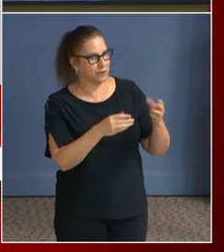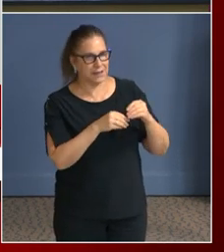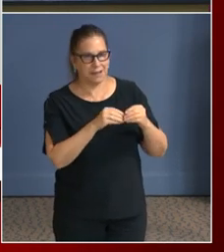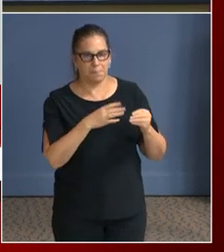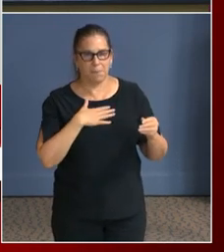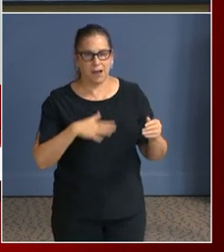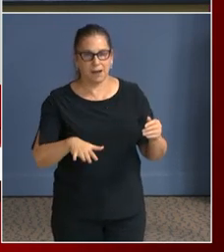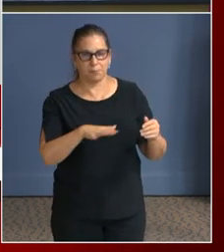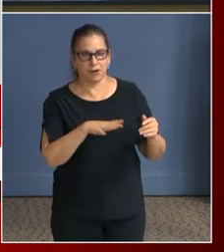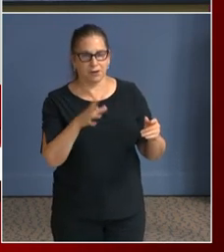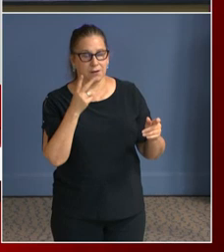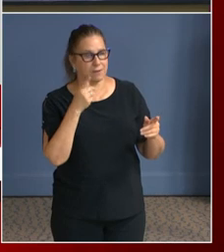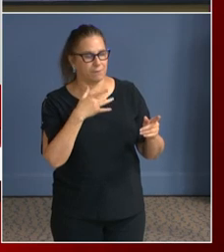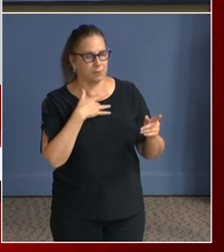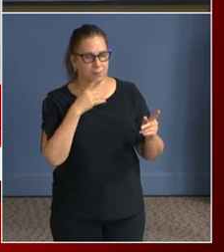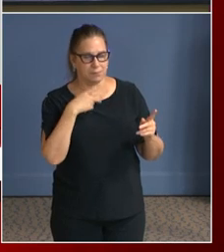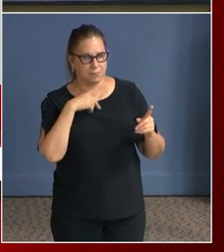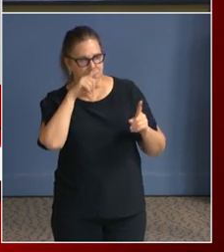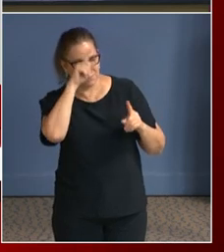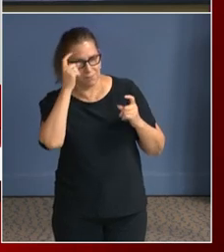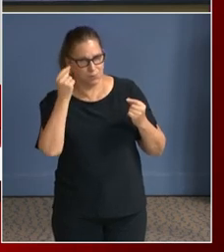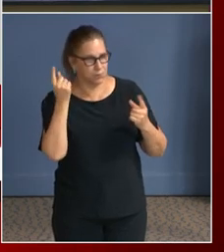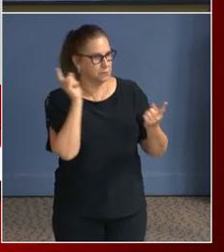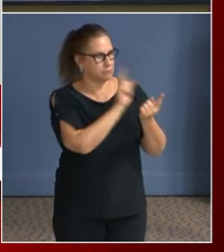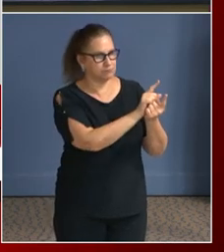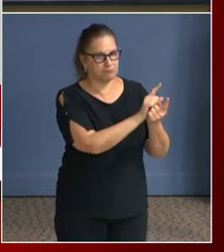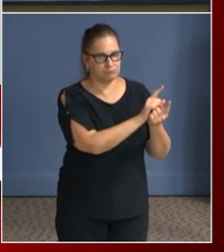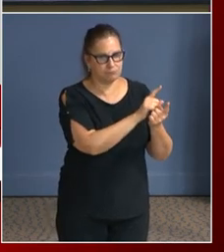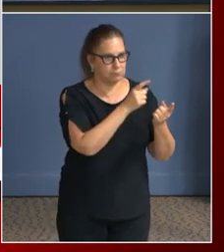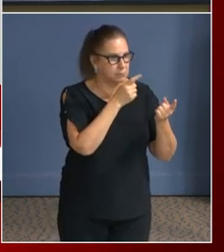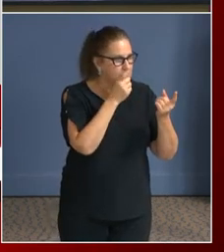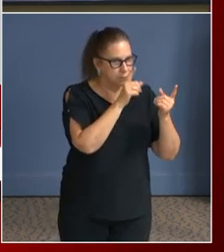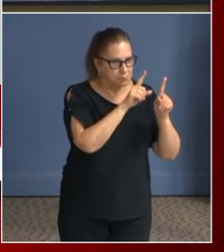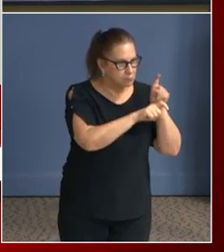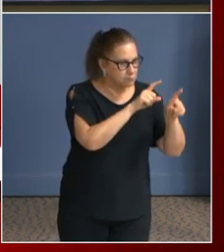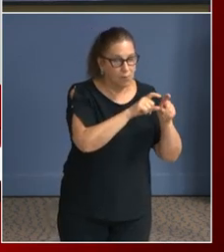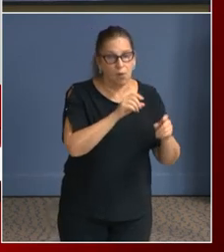concerns, you can call the Fire Marshal's office at